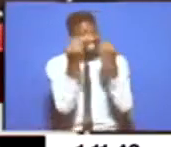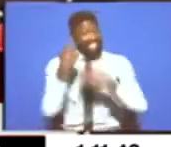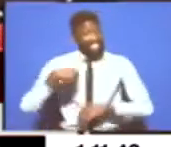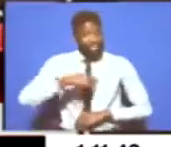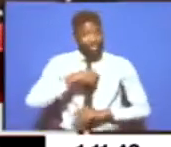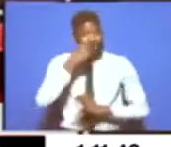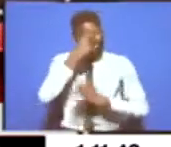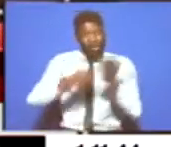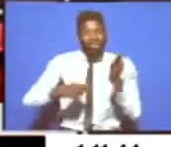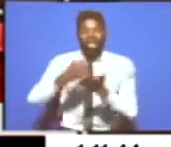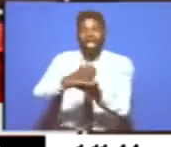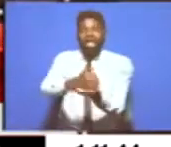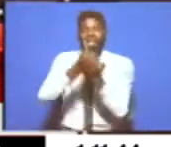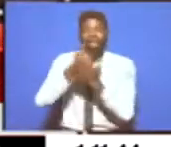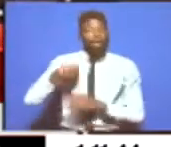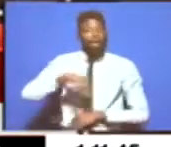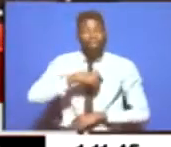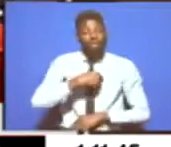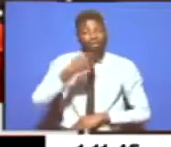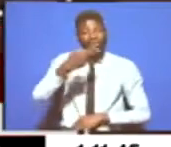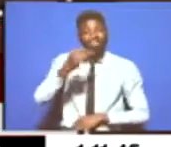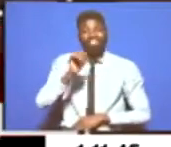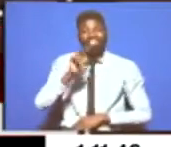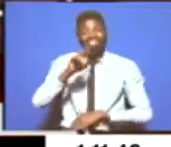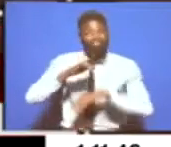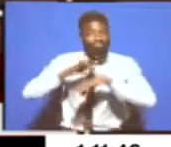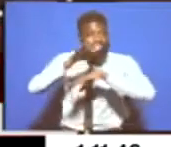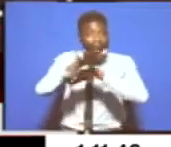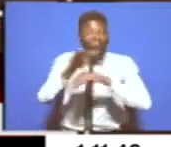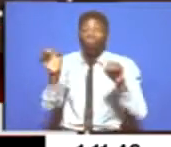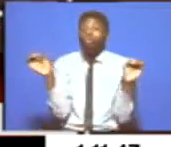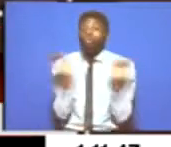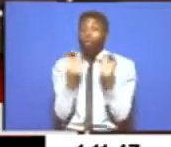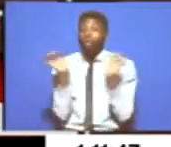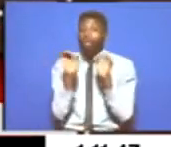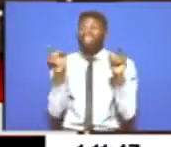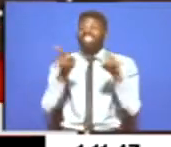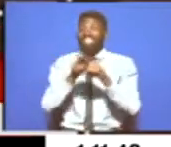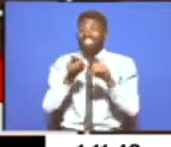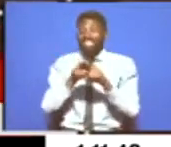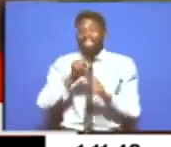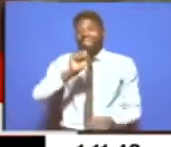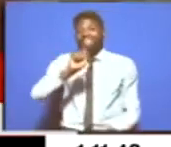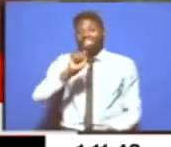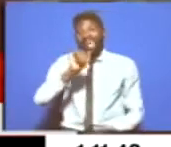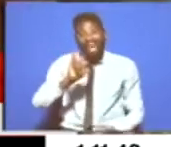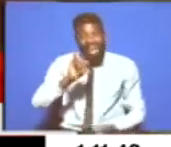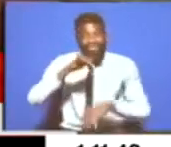inatusaidia tusipate HIV, tusipate STIs.